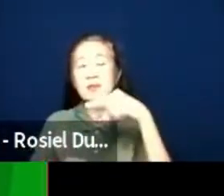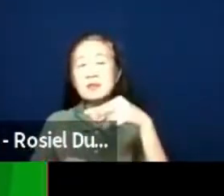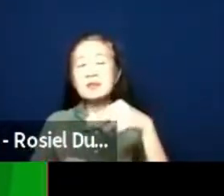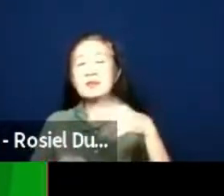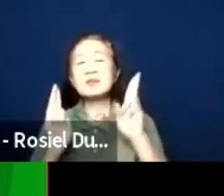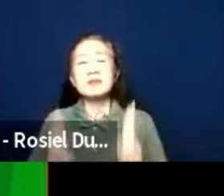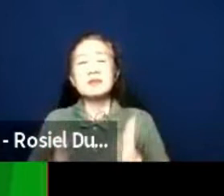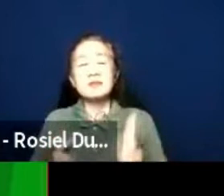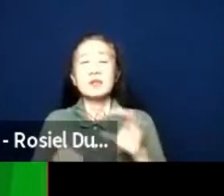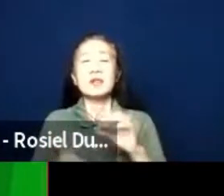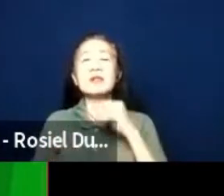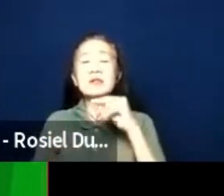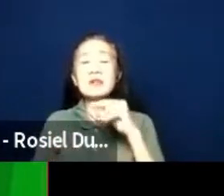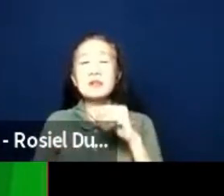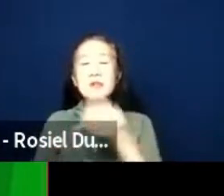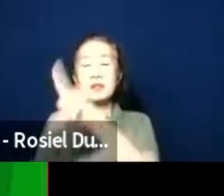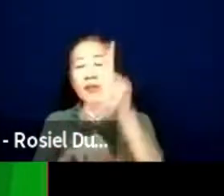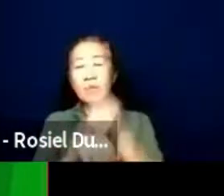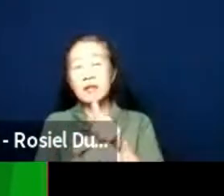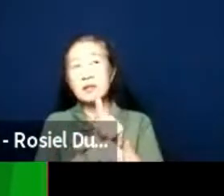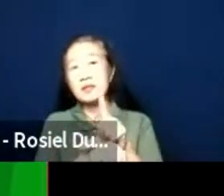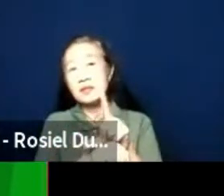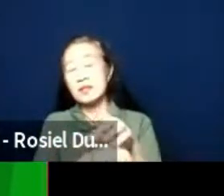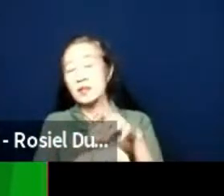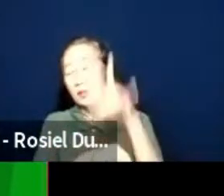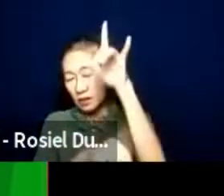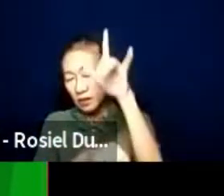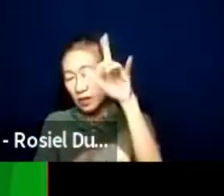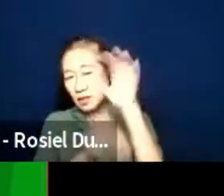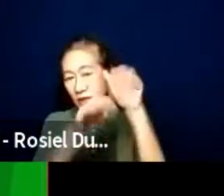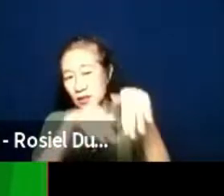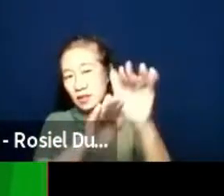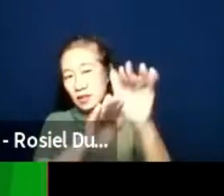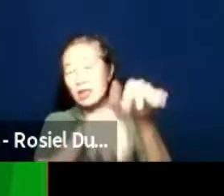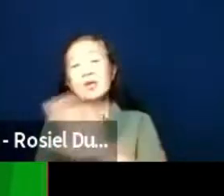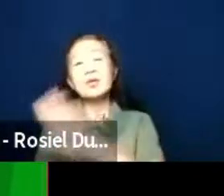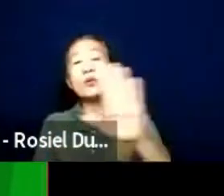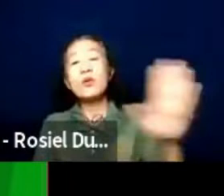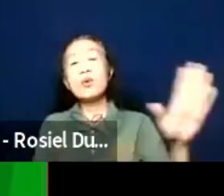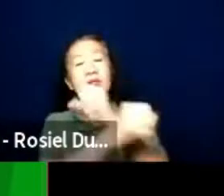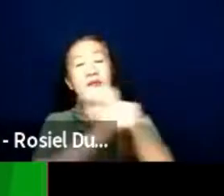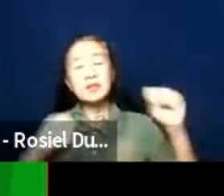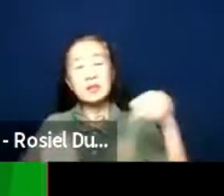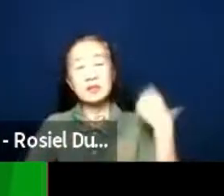personnel of the government, land, air, and sea. Your safety is our paramount concern.